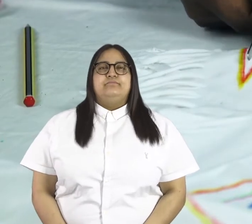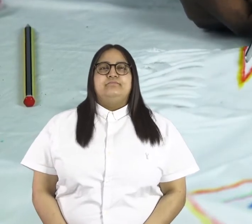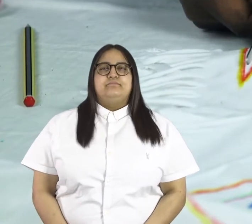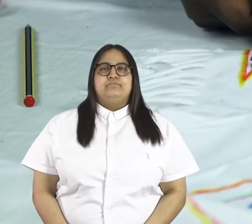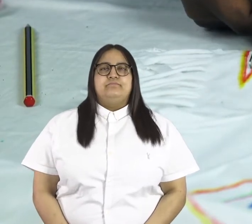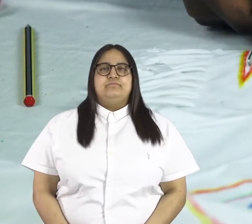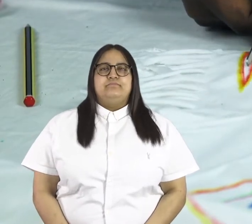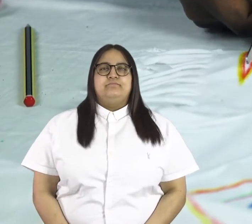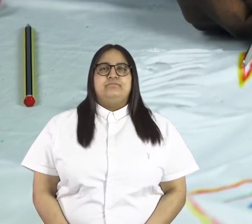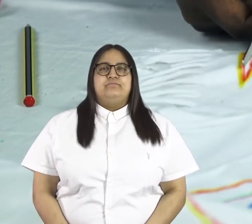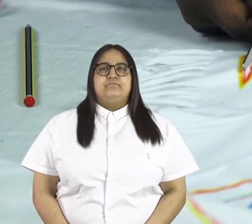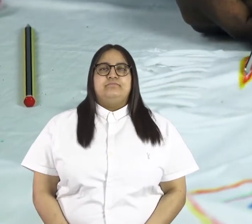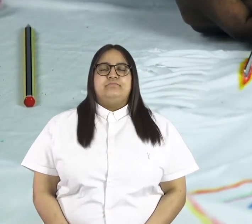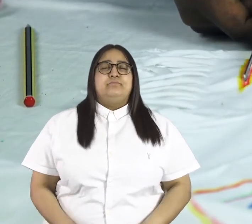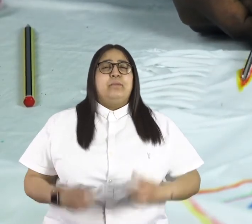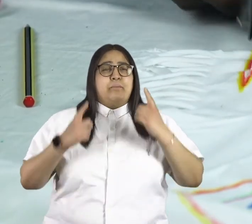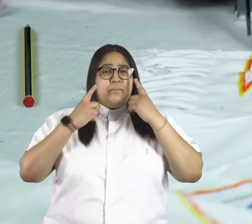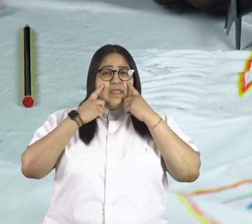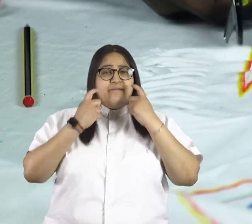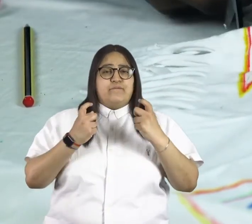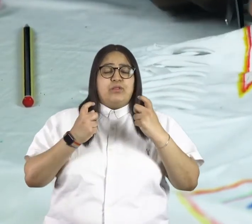Careful not to cut any of your color away.